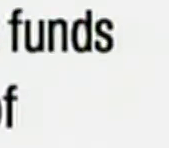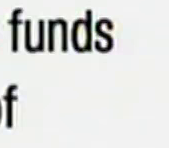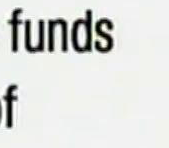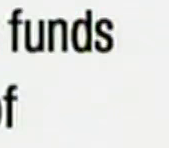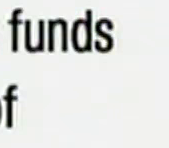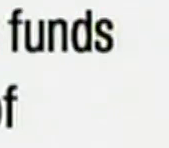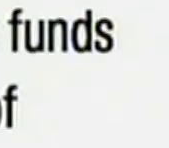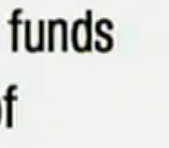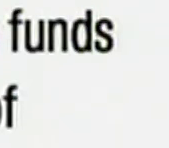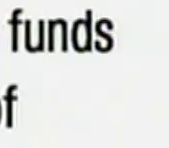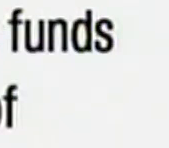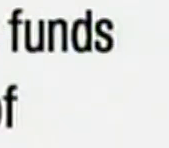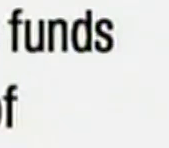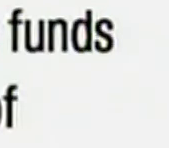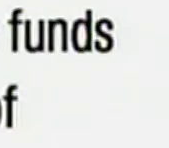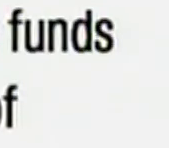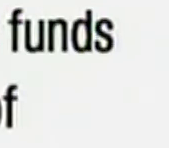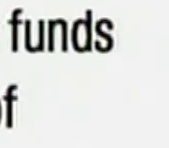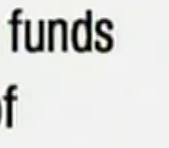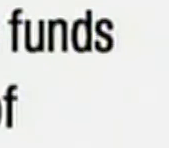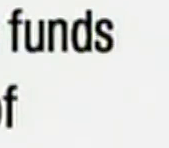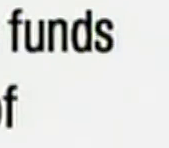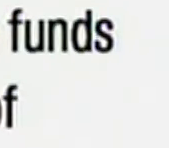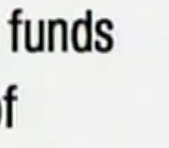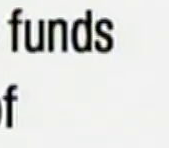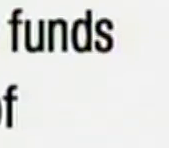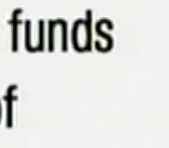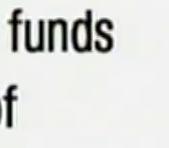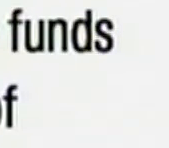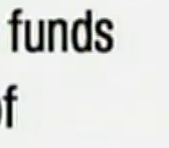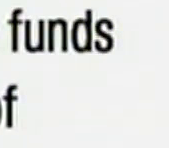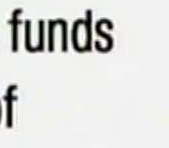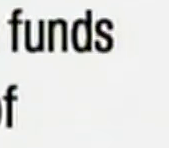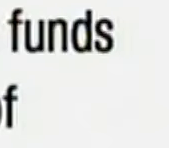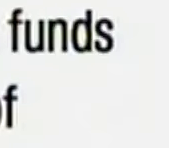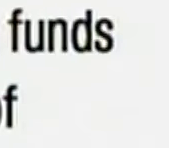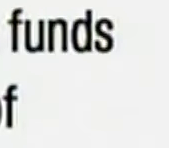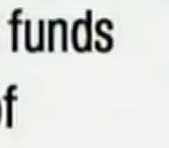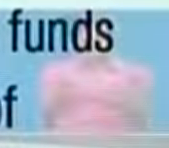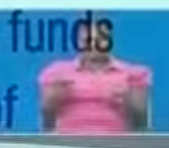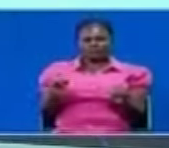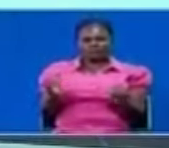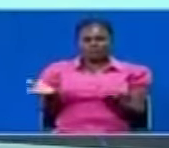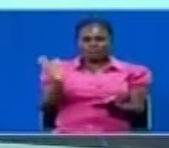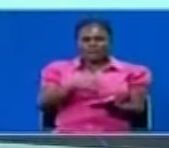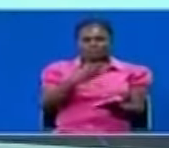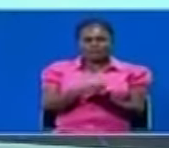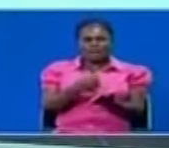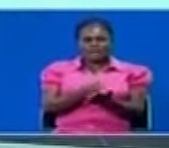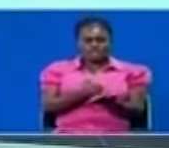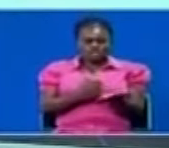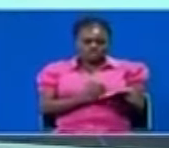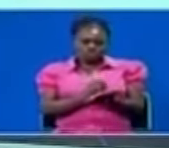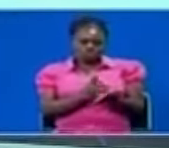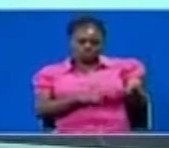will, go forth with the war on graft, saying that they will strive to recover funds that have been lost to corrupt